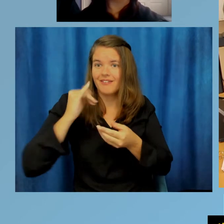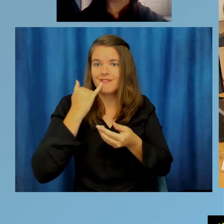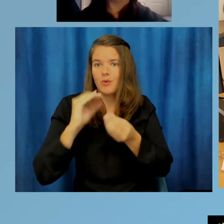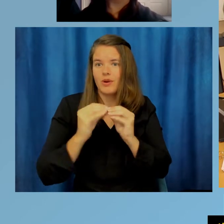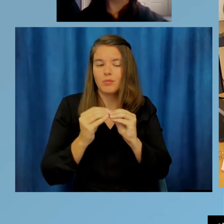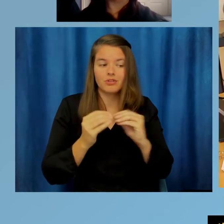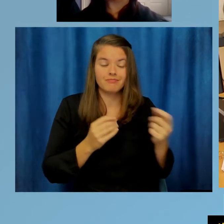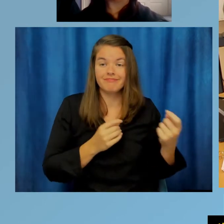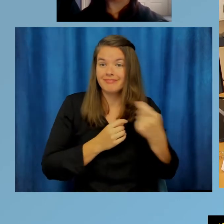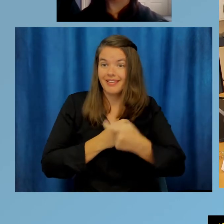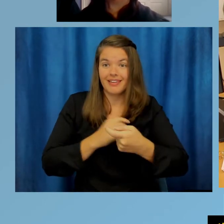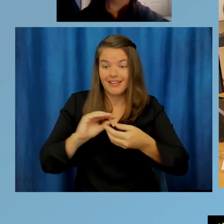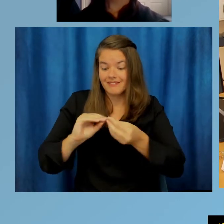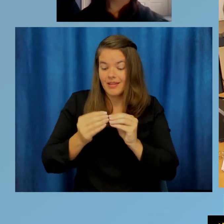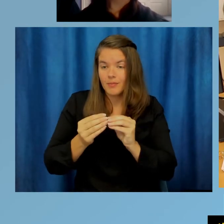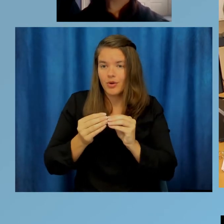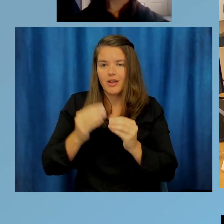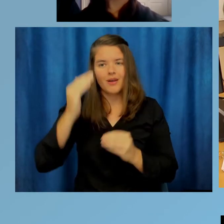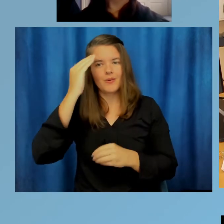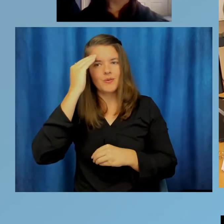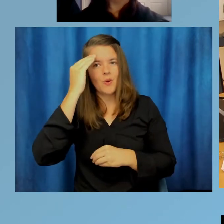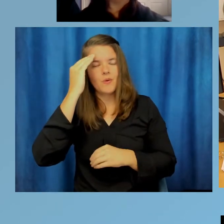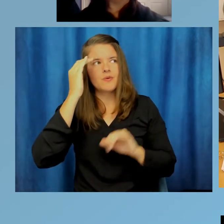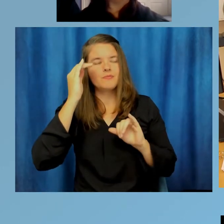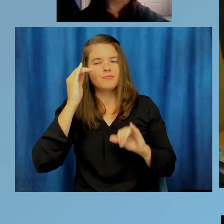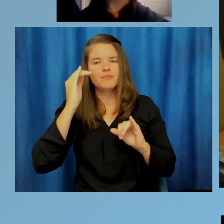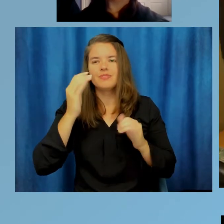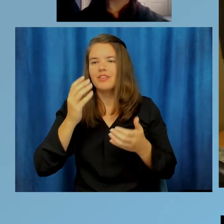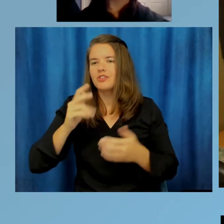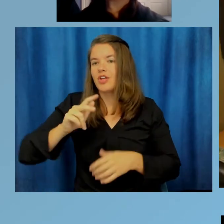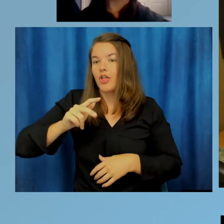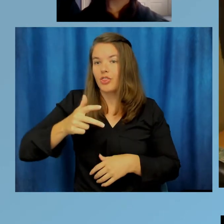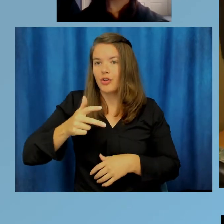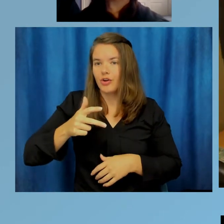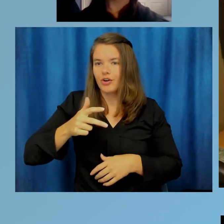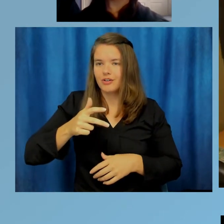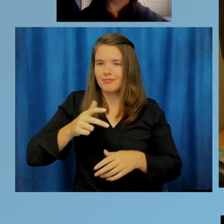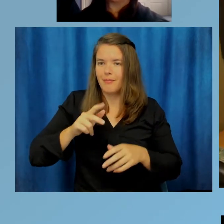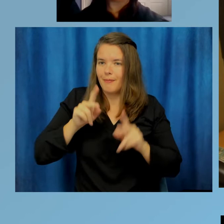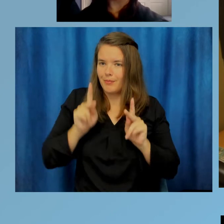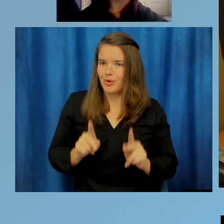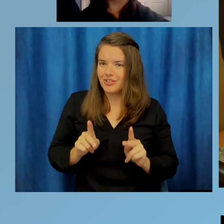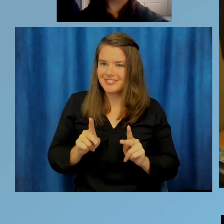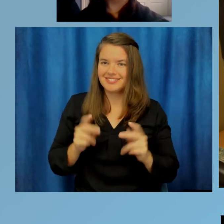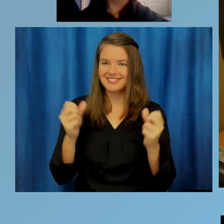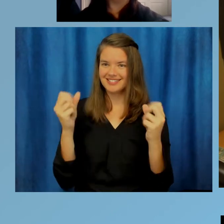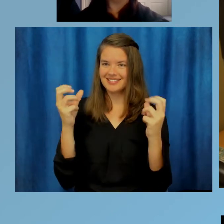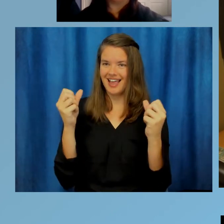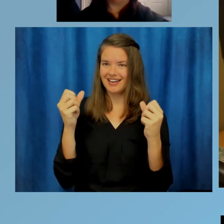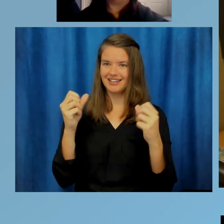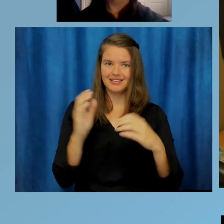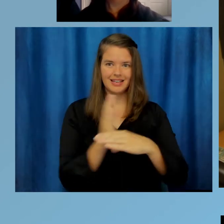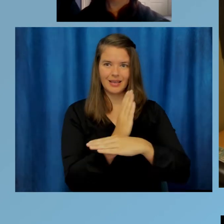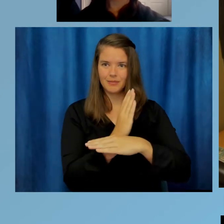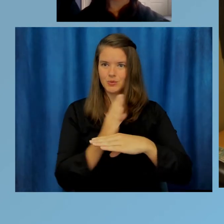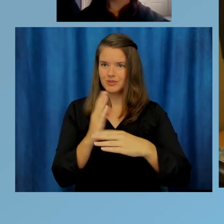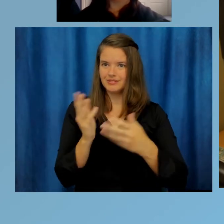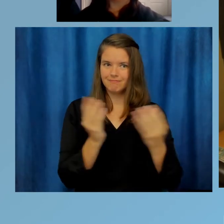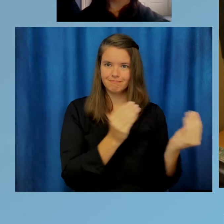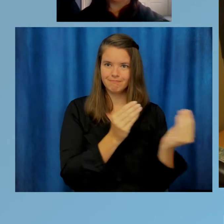other than they give you the number, and just be aware that there is a third party signing in